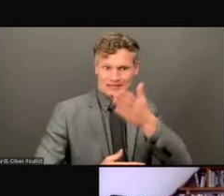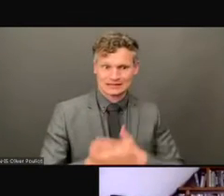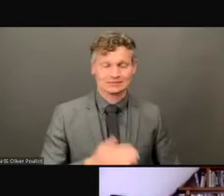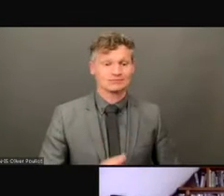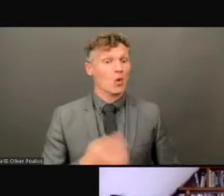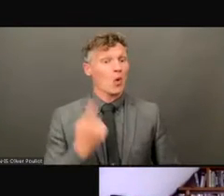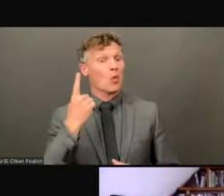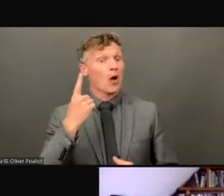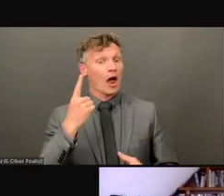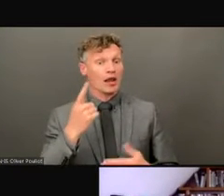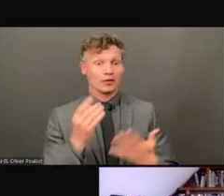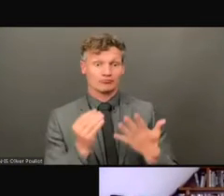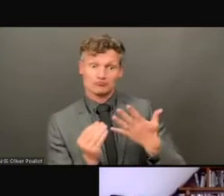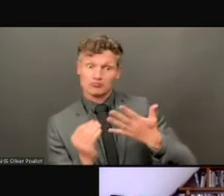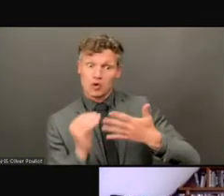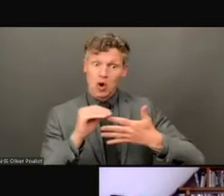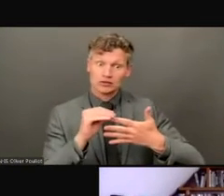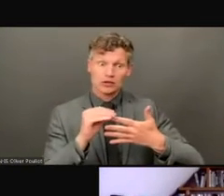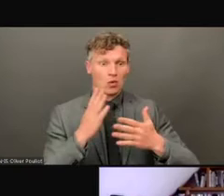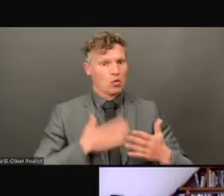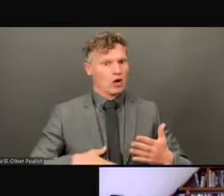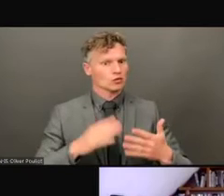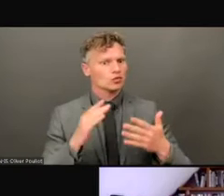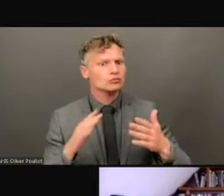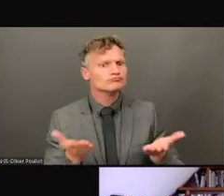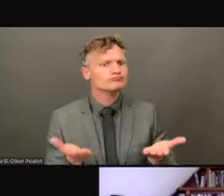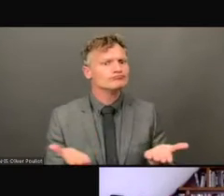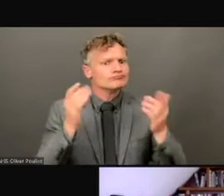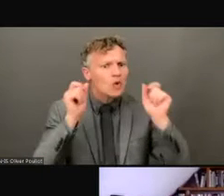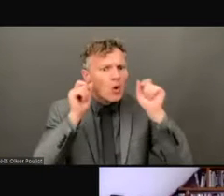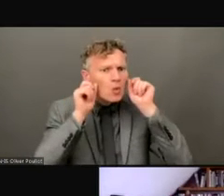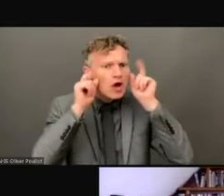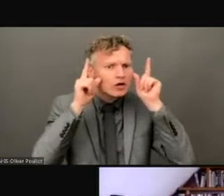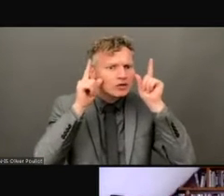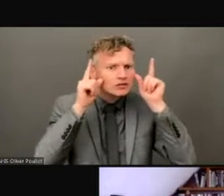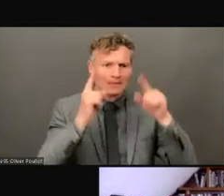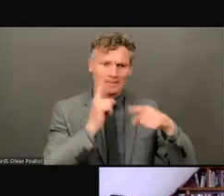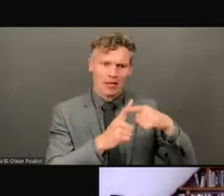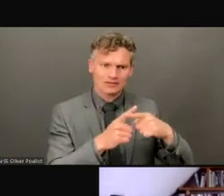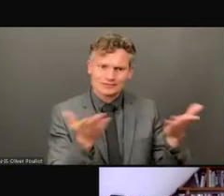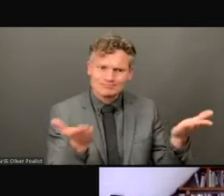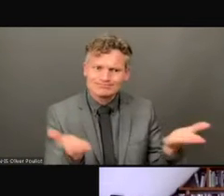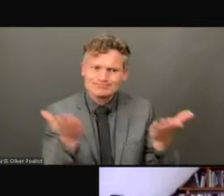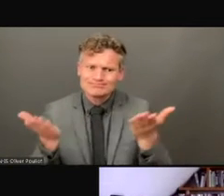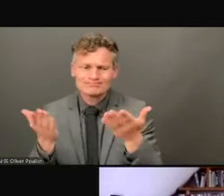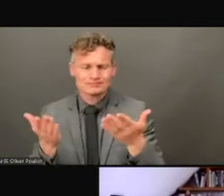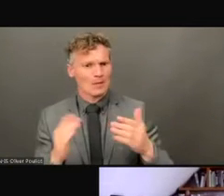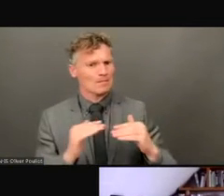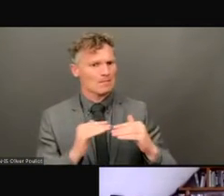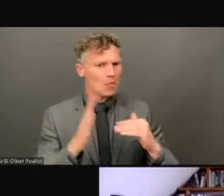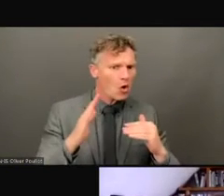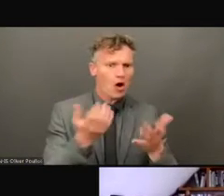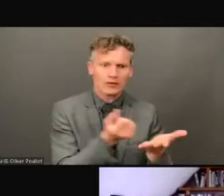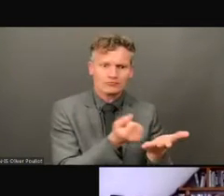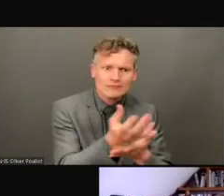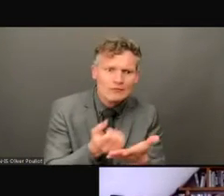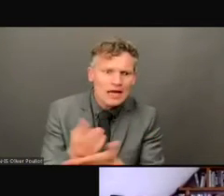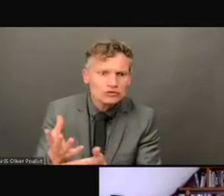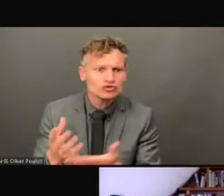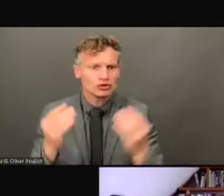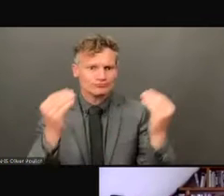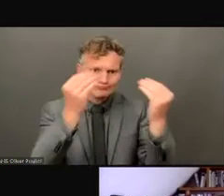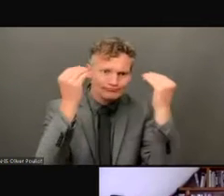drafting process and to increase the participation by various stakeholders. In this regard, the new National Action Plan